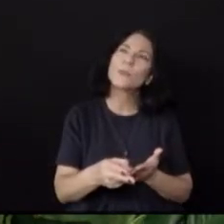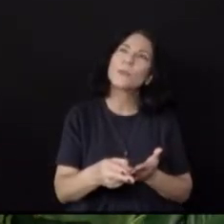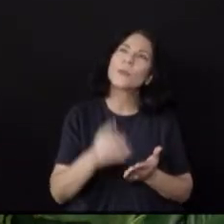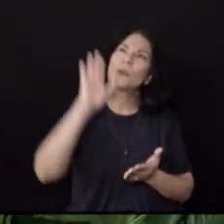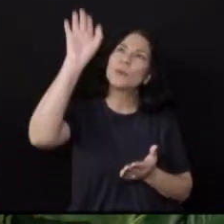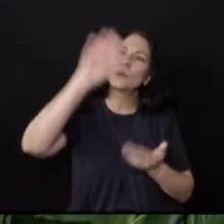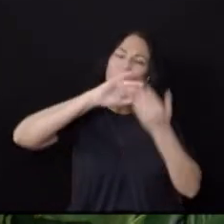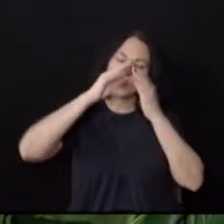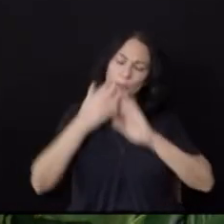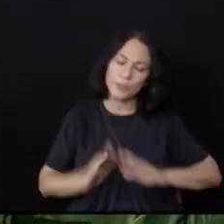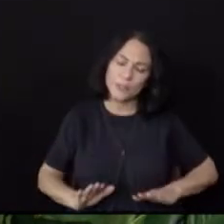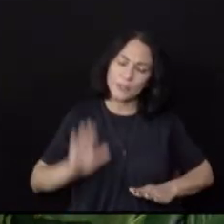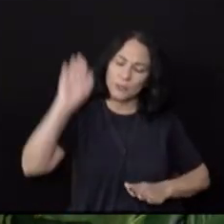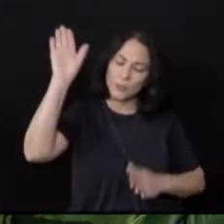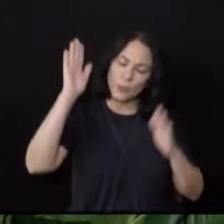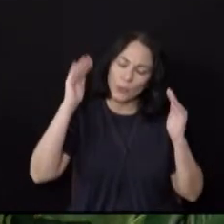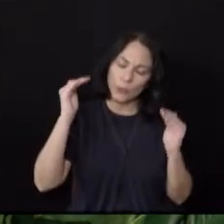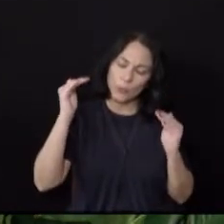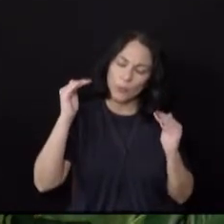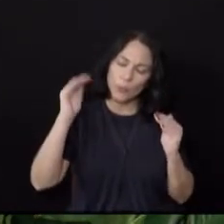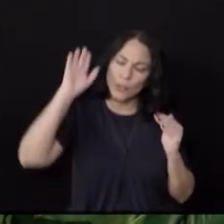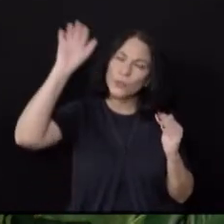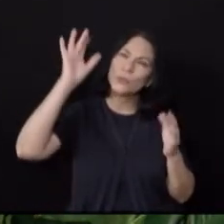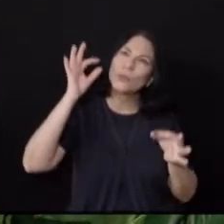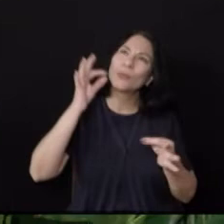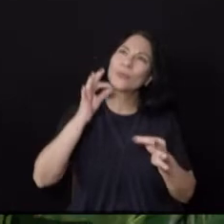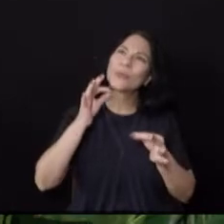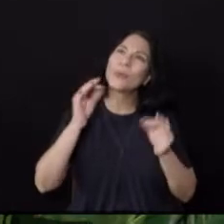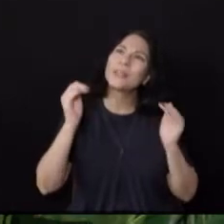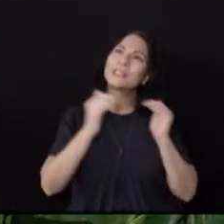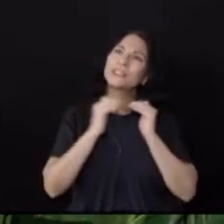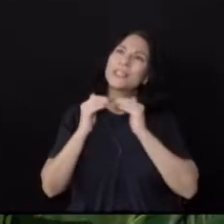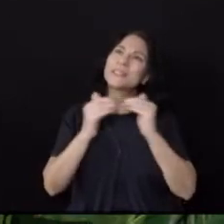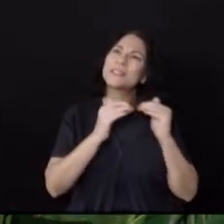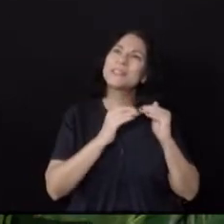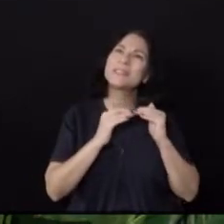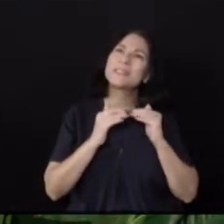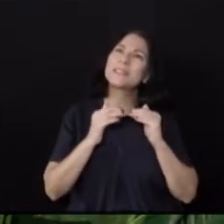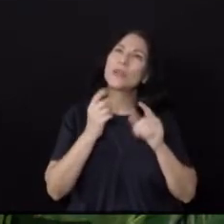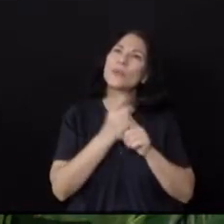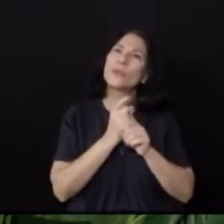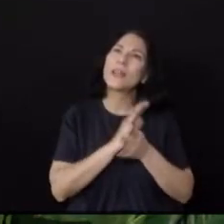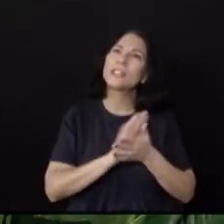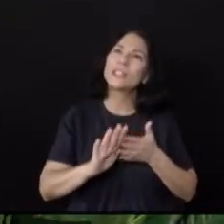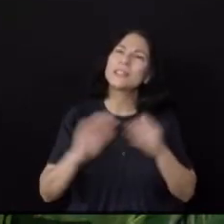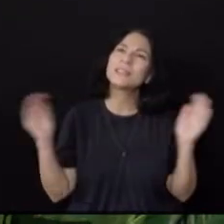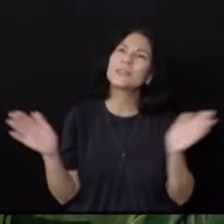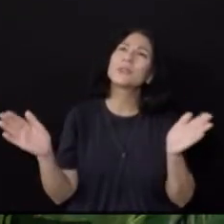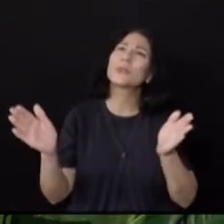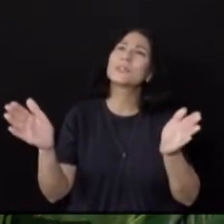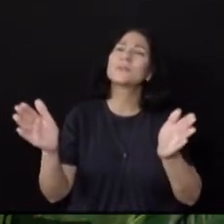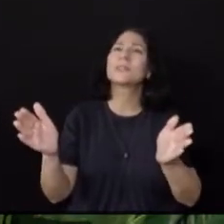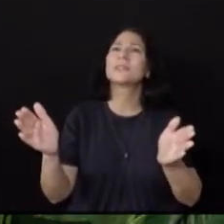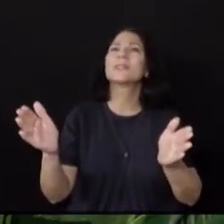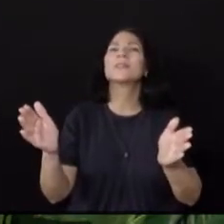your peace, your hope, your justice, your righteousness, your encouragement,